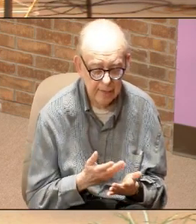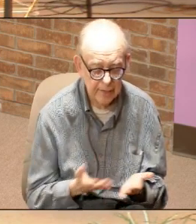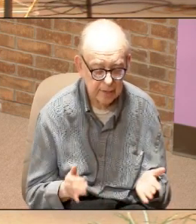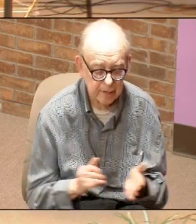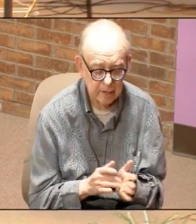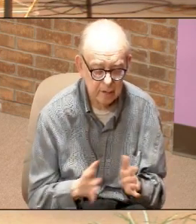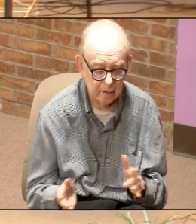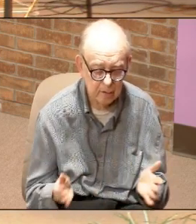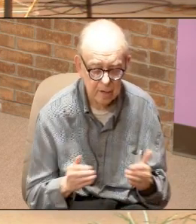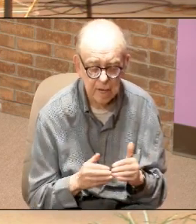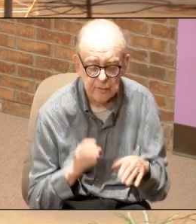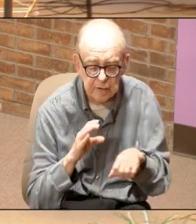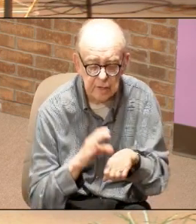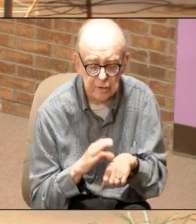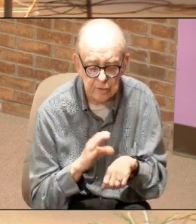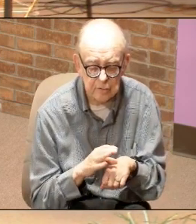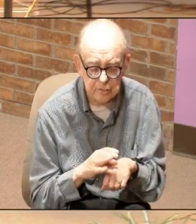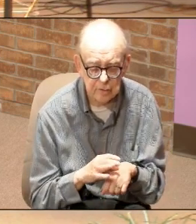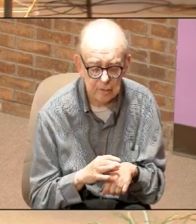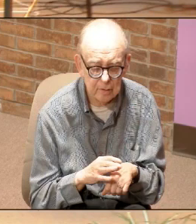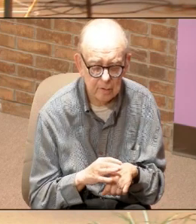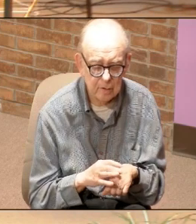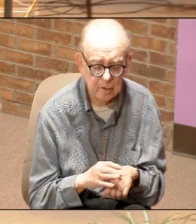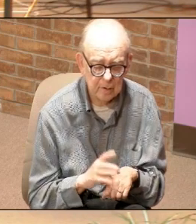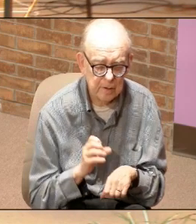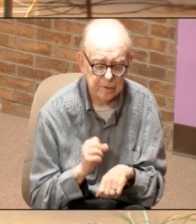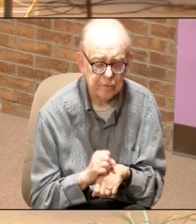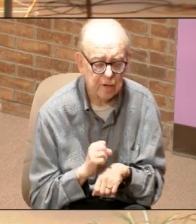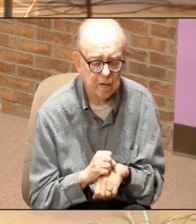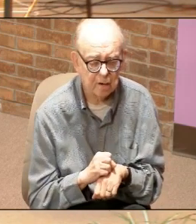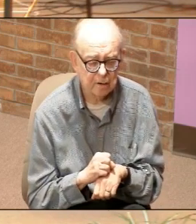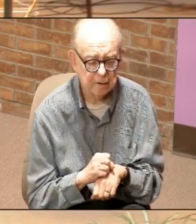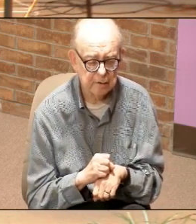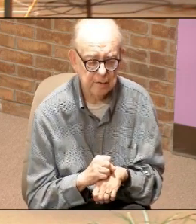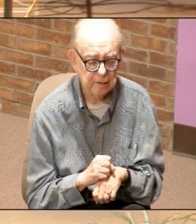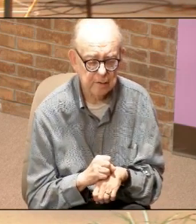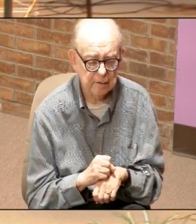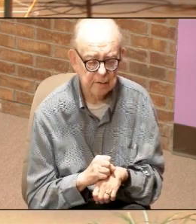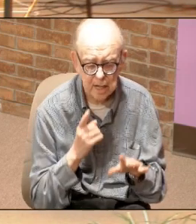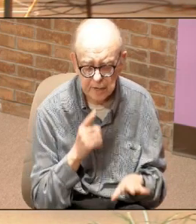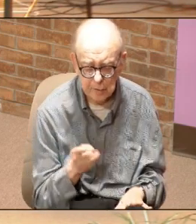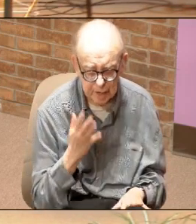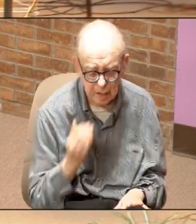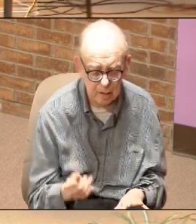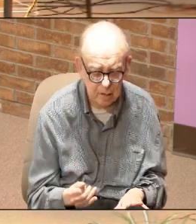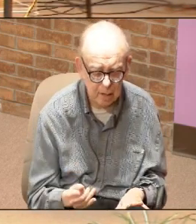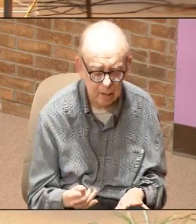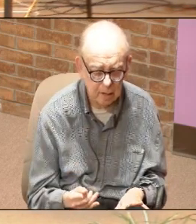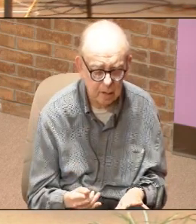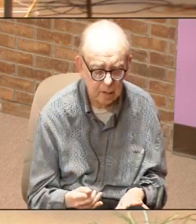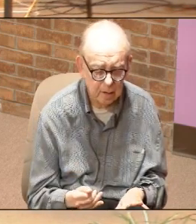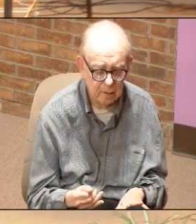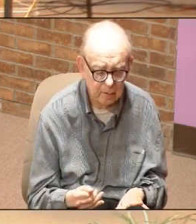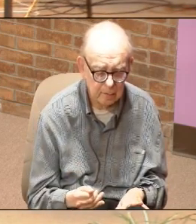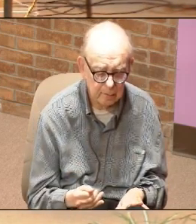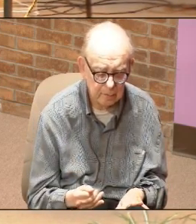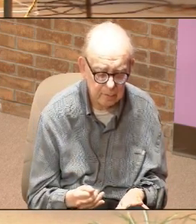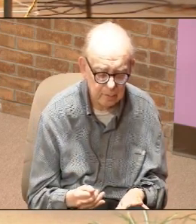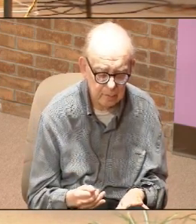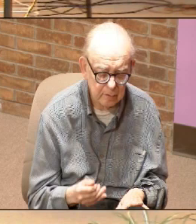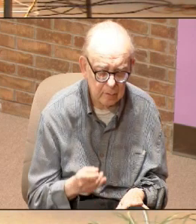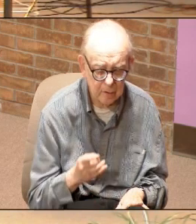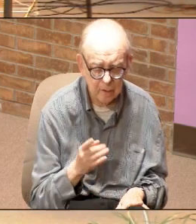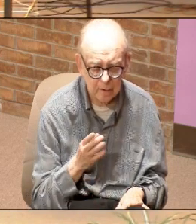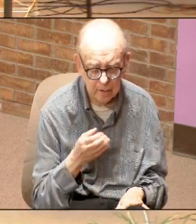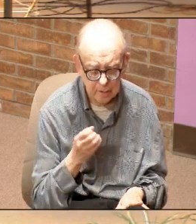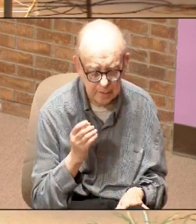did, even in the church, the synagogue, they didn't like him because he